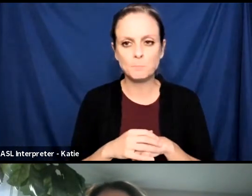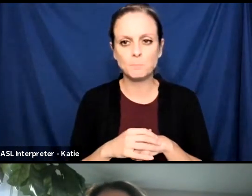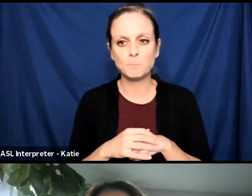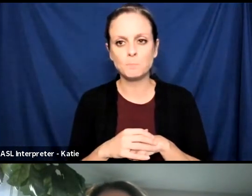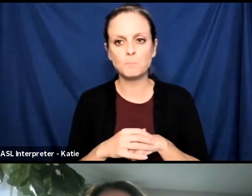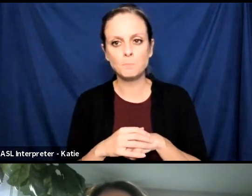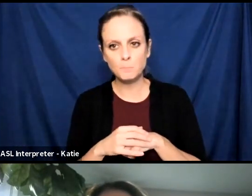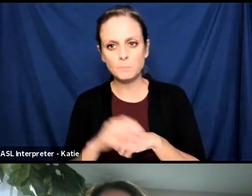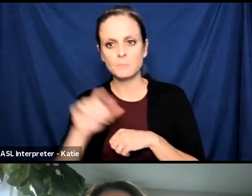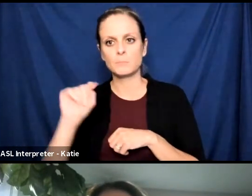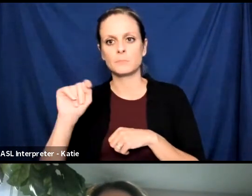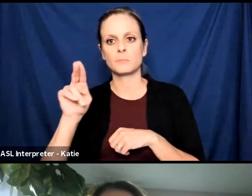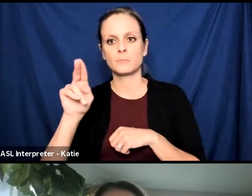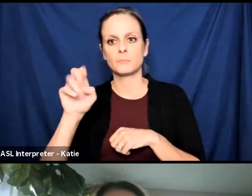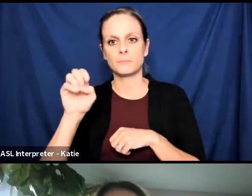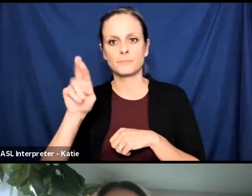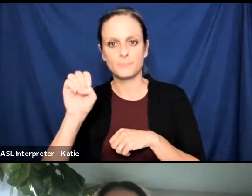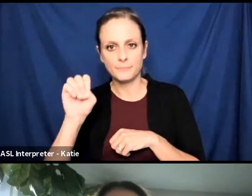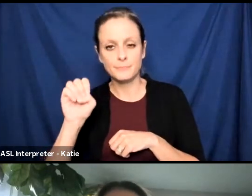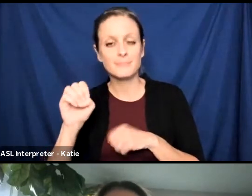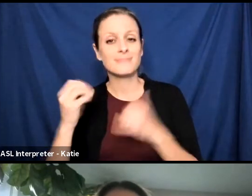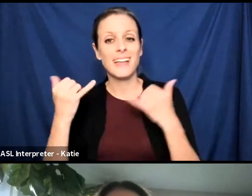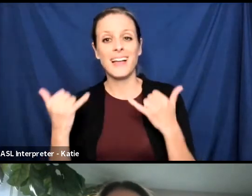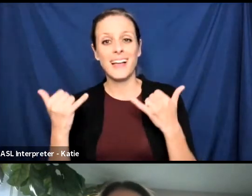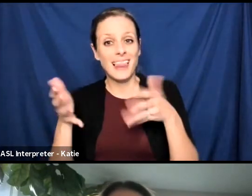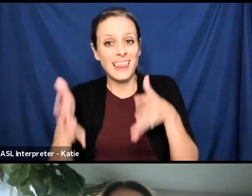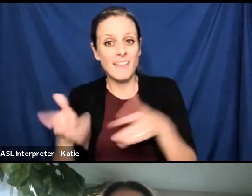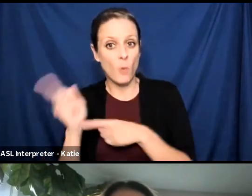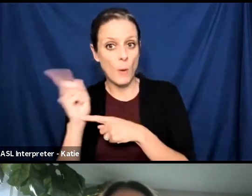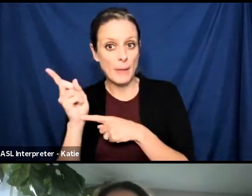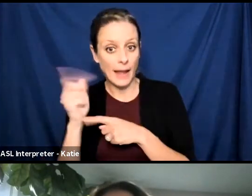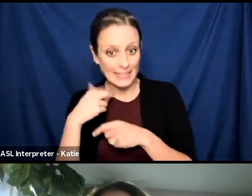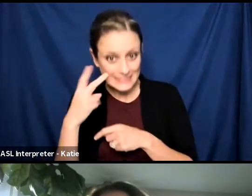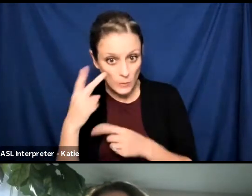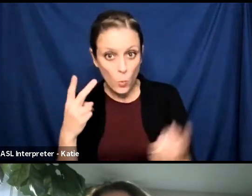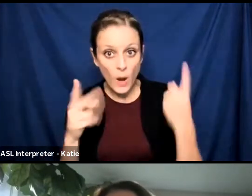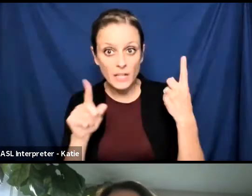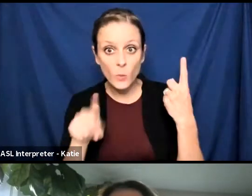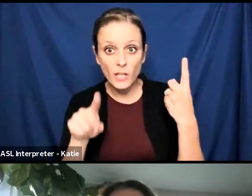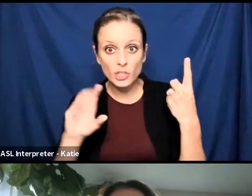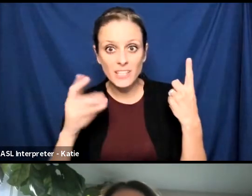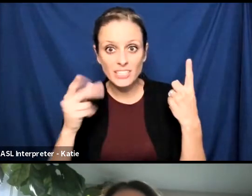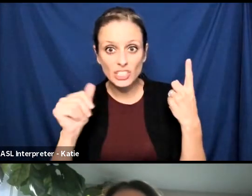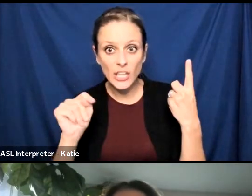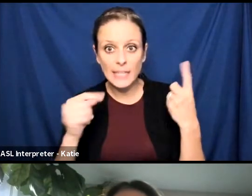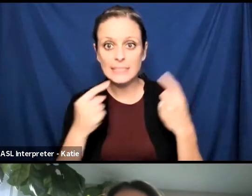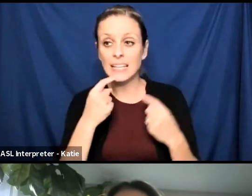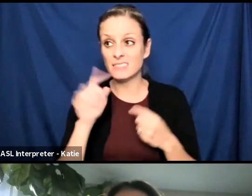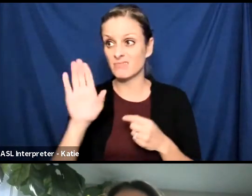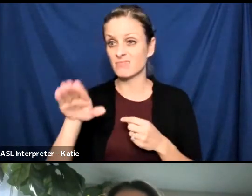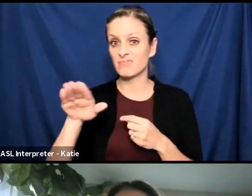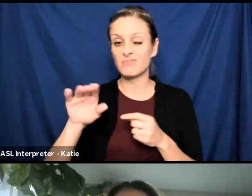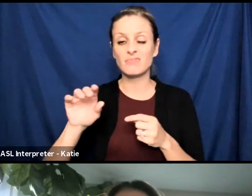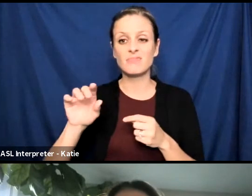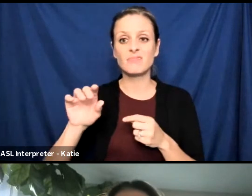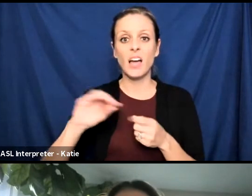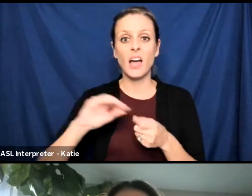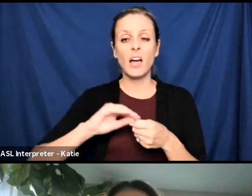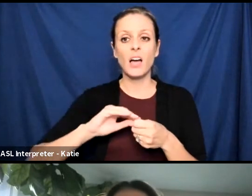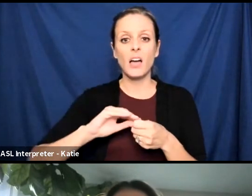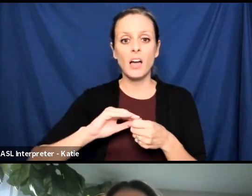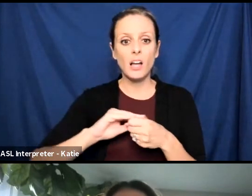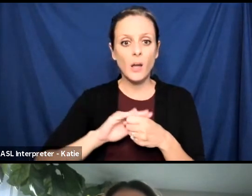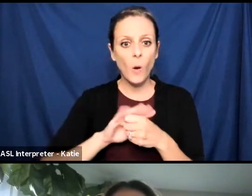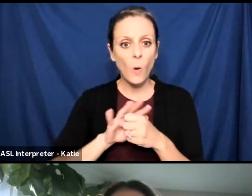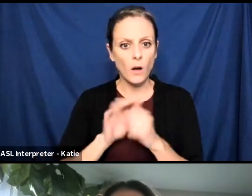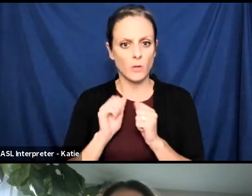I want to make sure we have about 1 minute. I see one question in the chat and it says, is there a COVID outbreak chart? Or maybe that